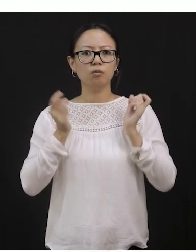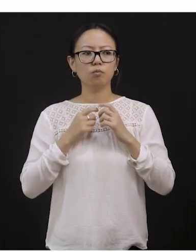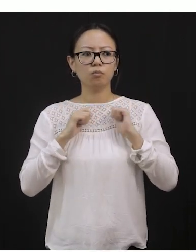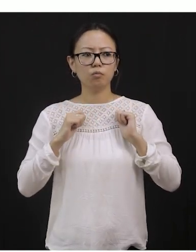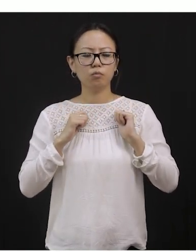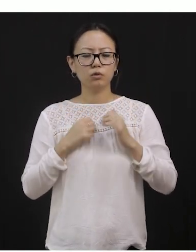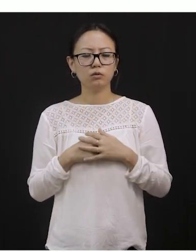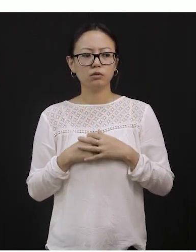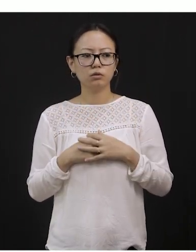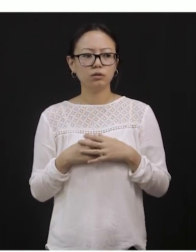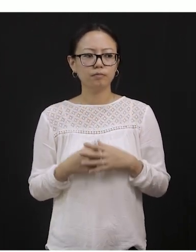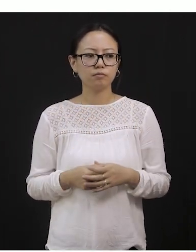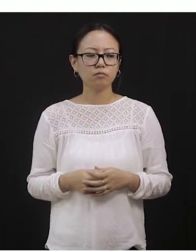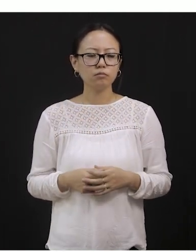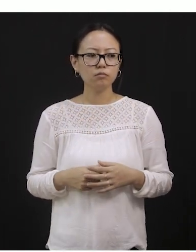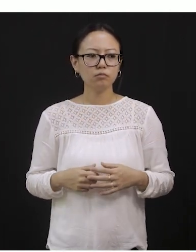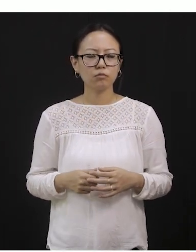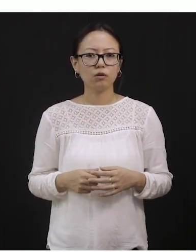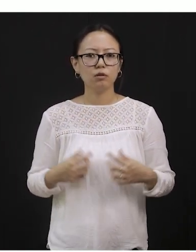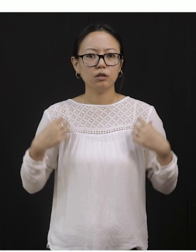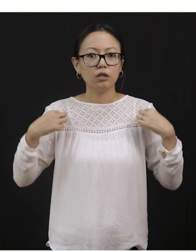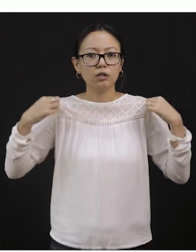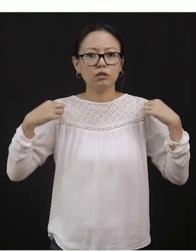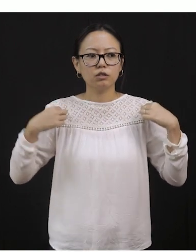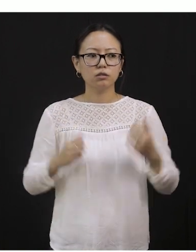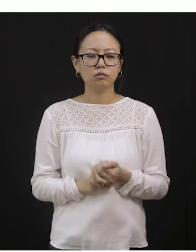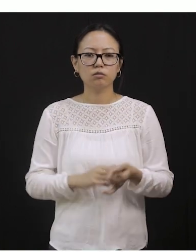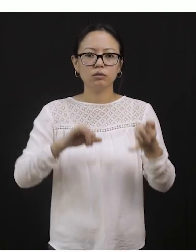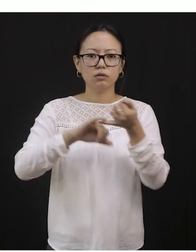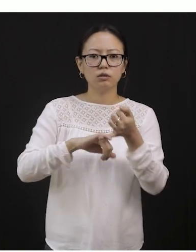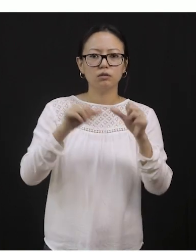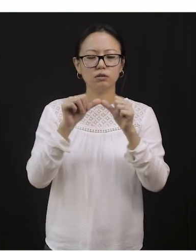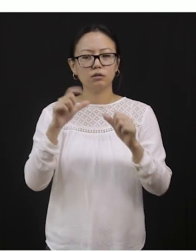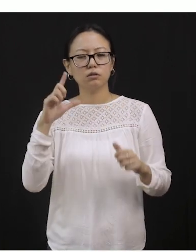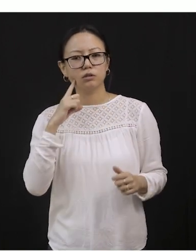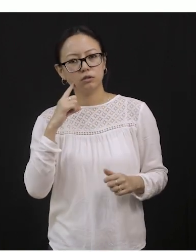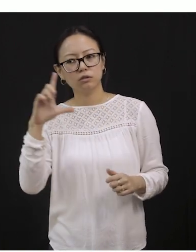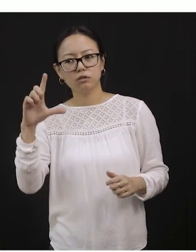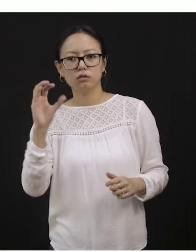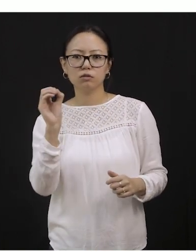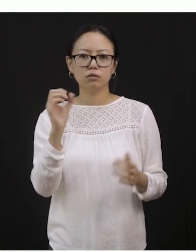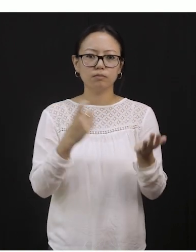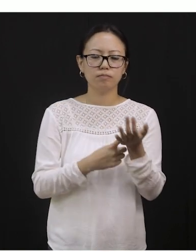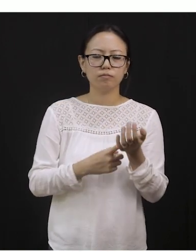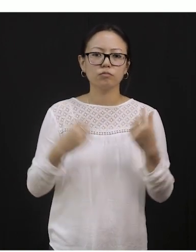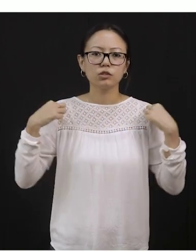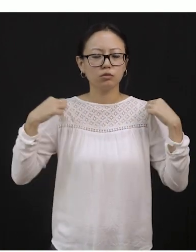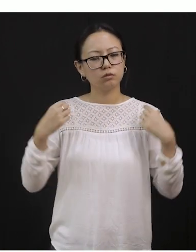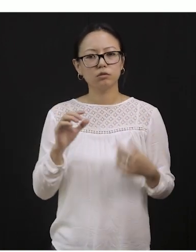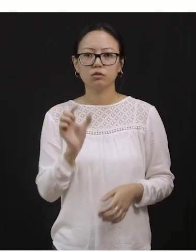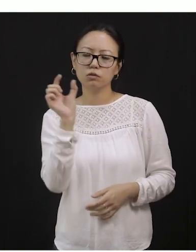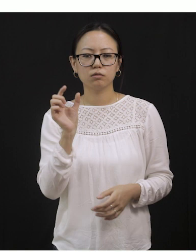a sailor? A person who sails in a ship. Okay, so this is how Donald Duck looks like.